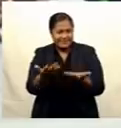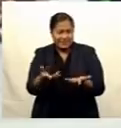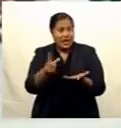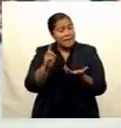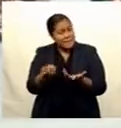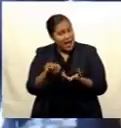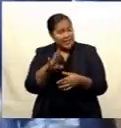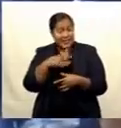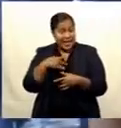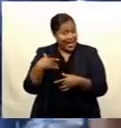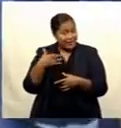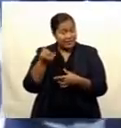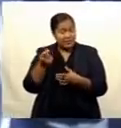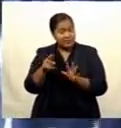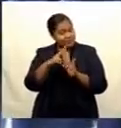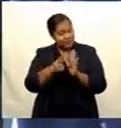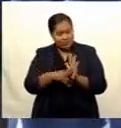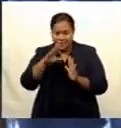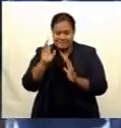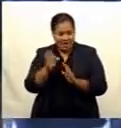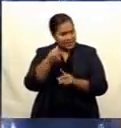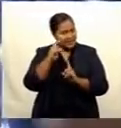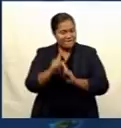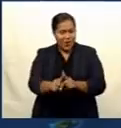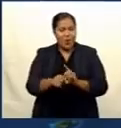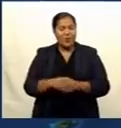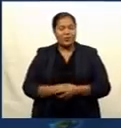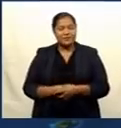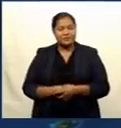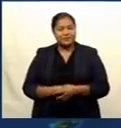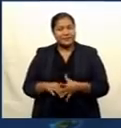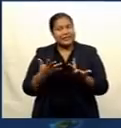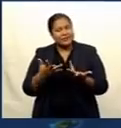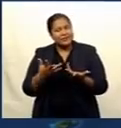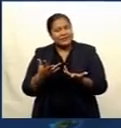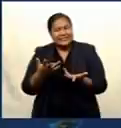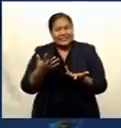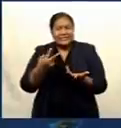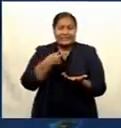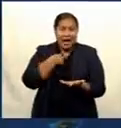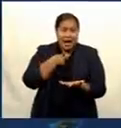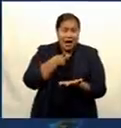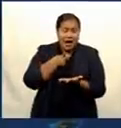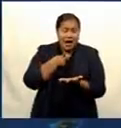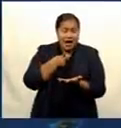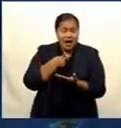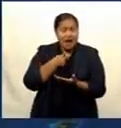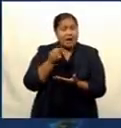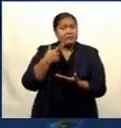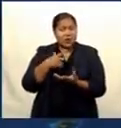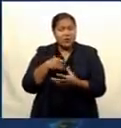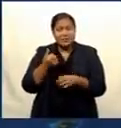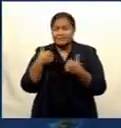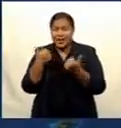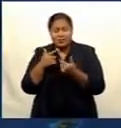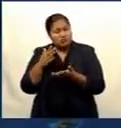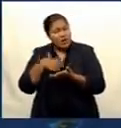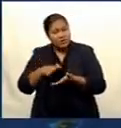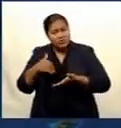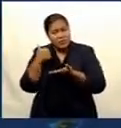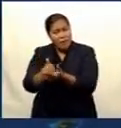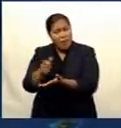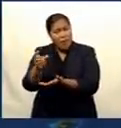the health measures in place should be followed. We are caught in the middle. And as much as we want to help the customers,